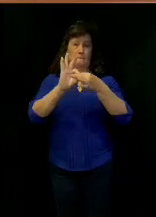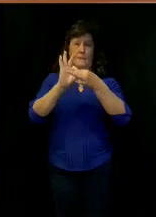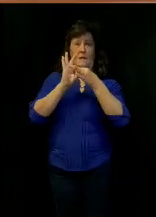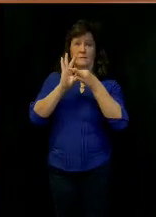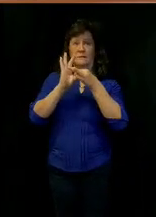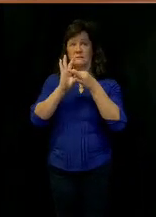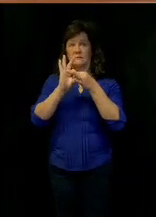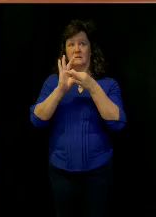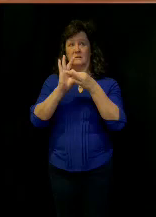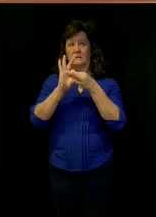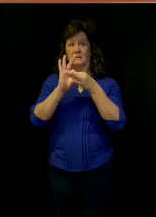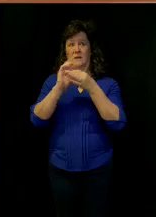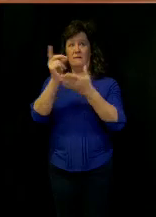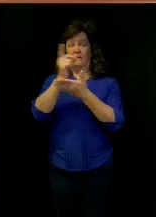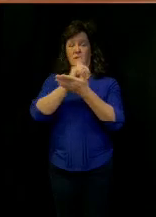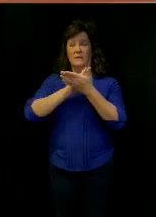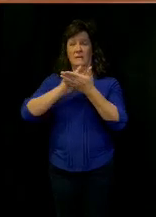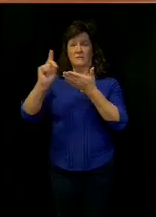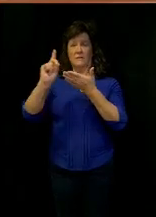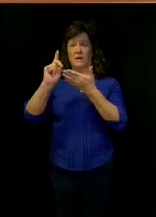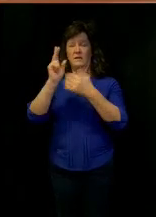what?